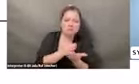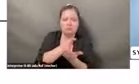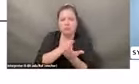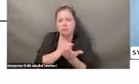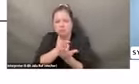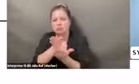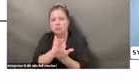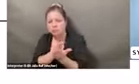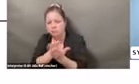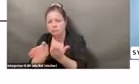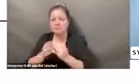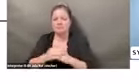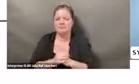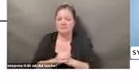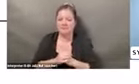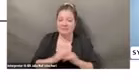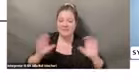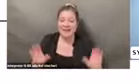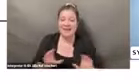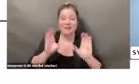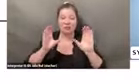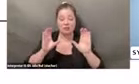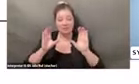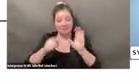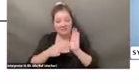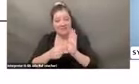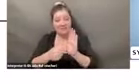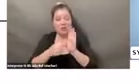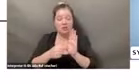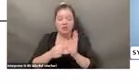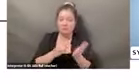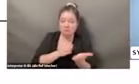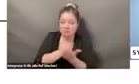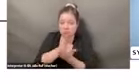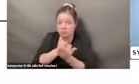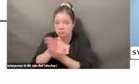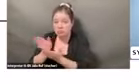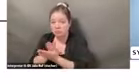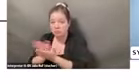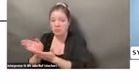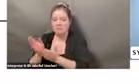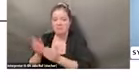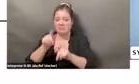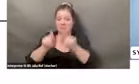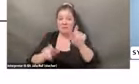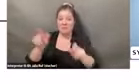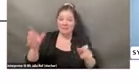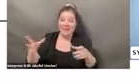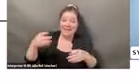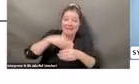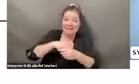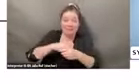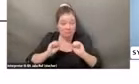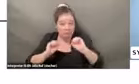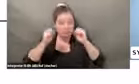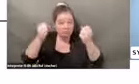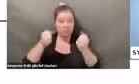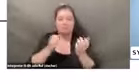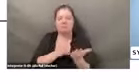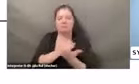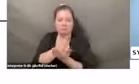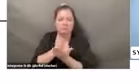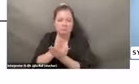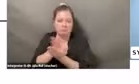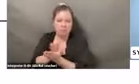multiple means of engagement. And also, you will find information about how to set up